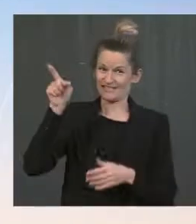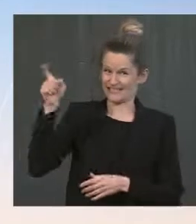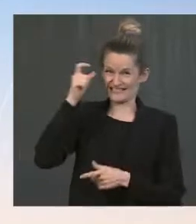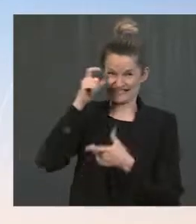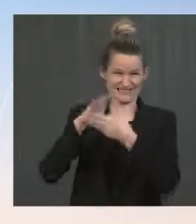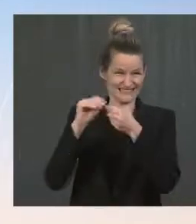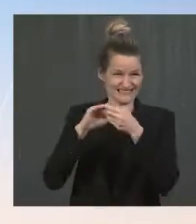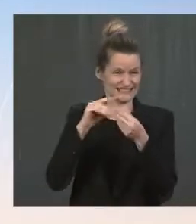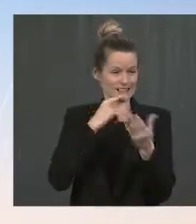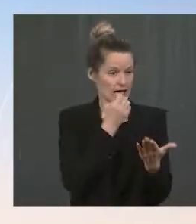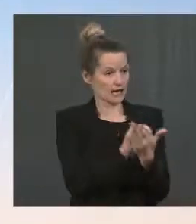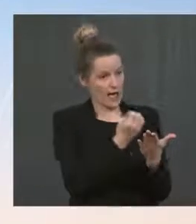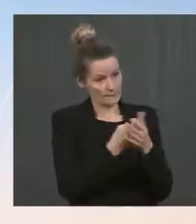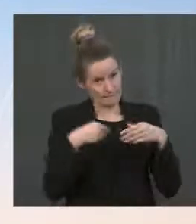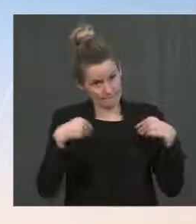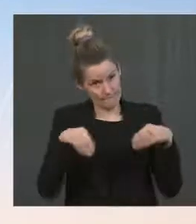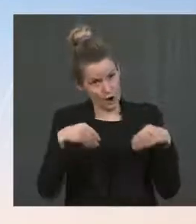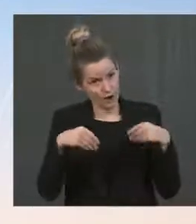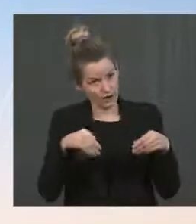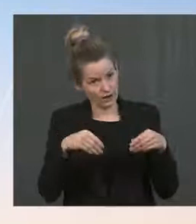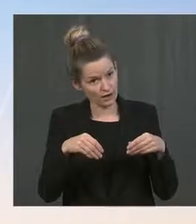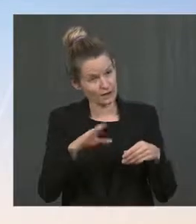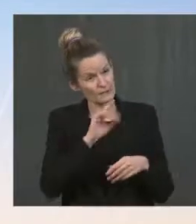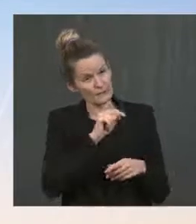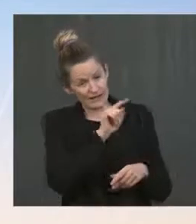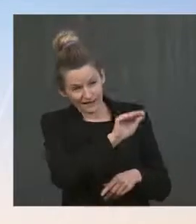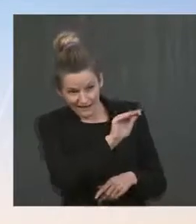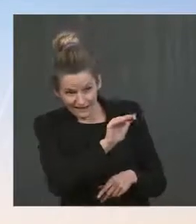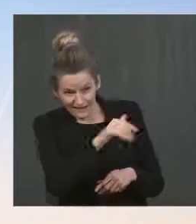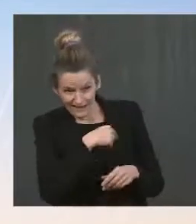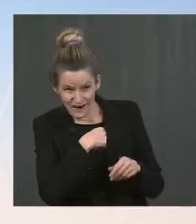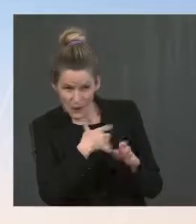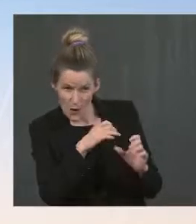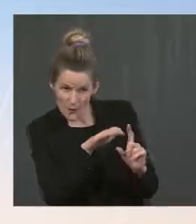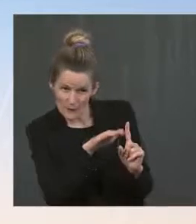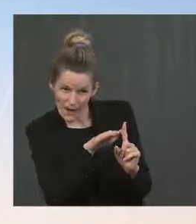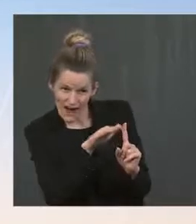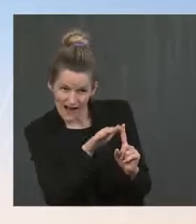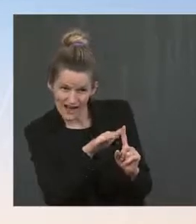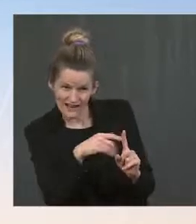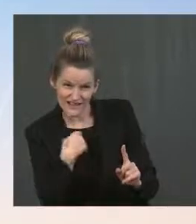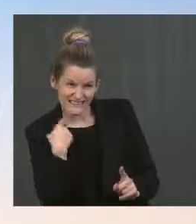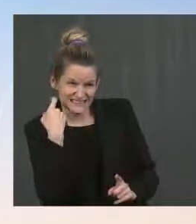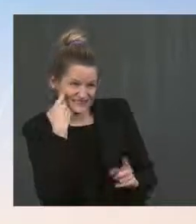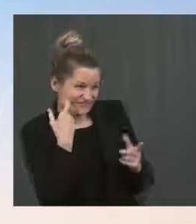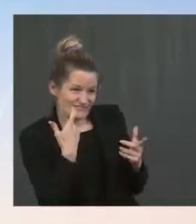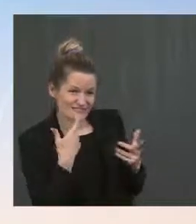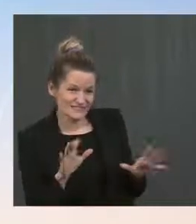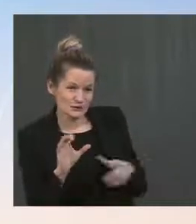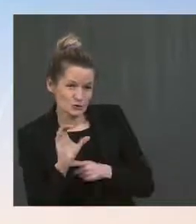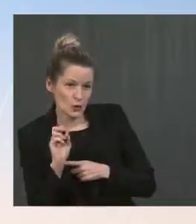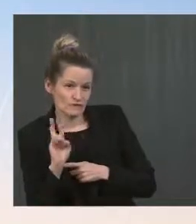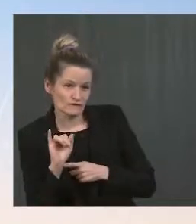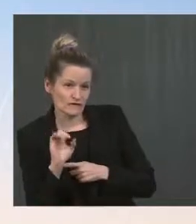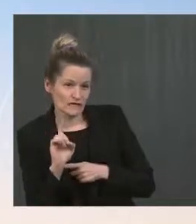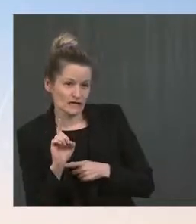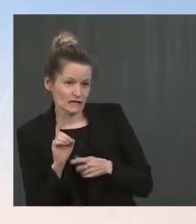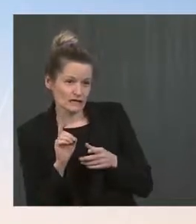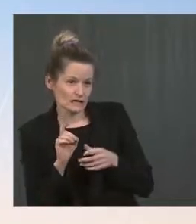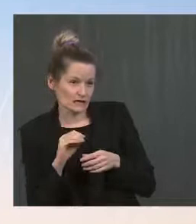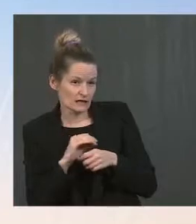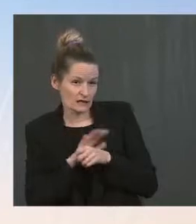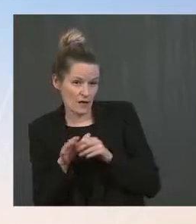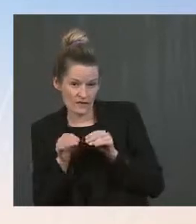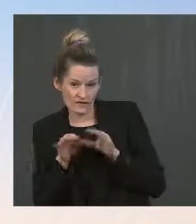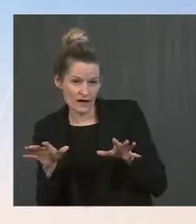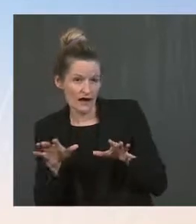everybody that we just lived through an extraordinary period of time where demand for these products was sustained by extraordinary government